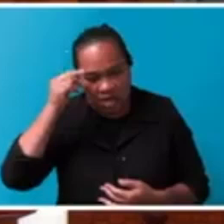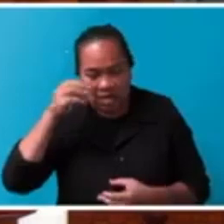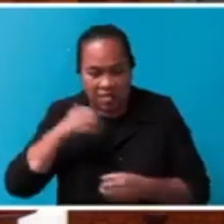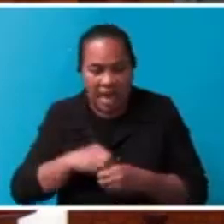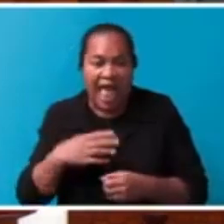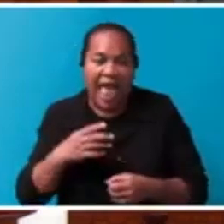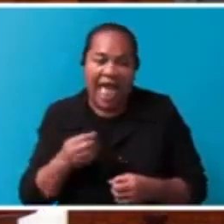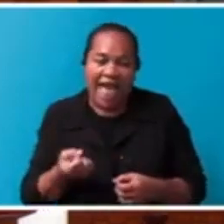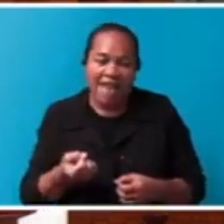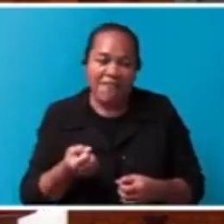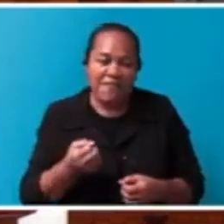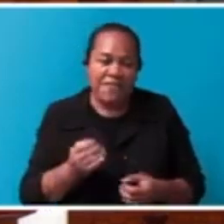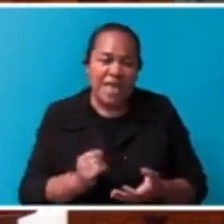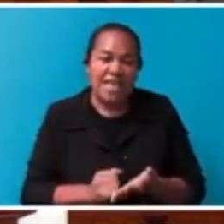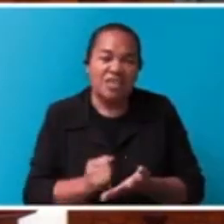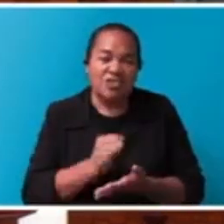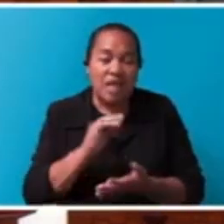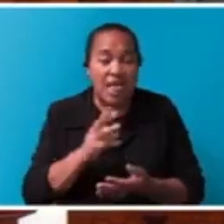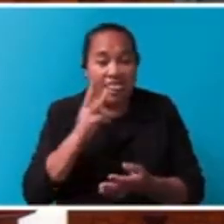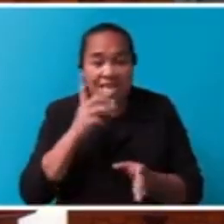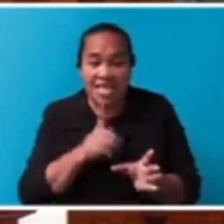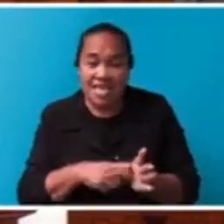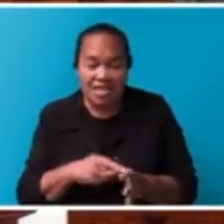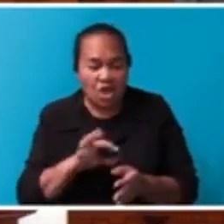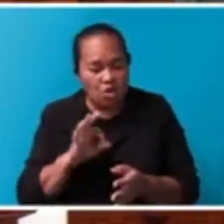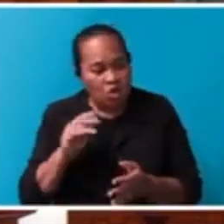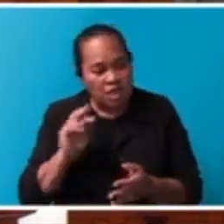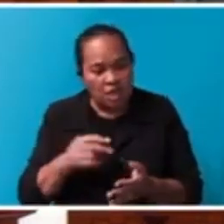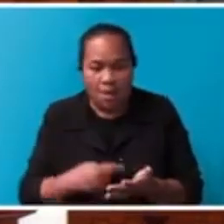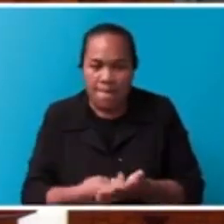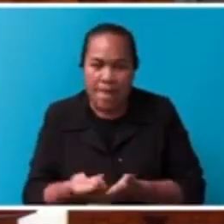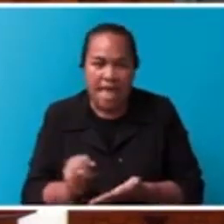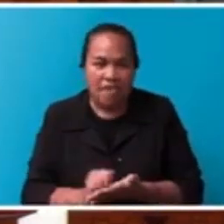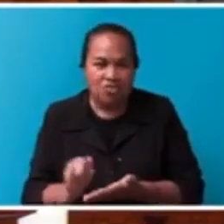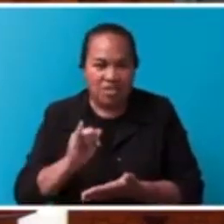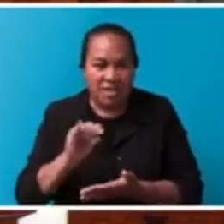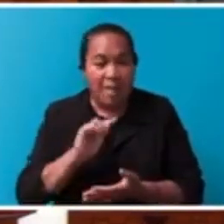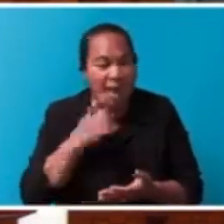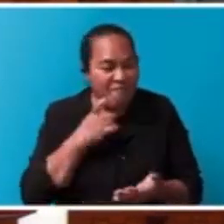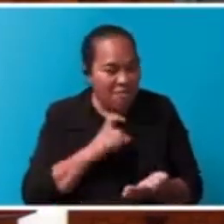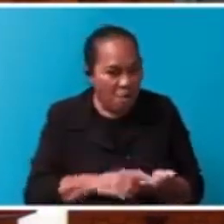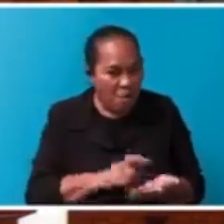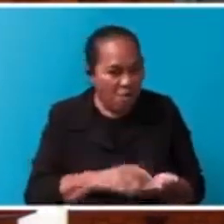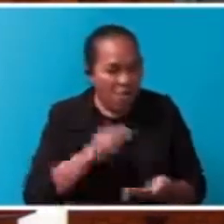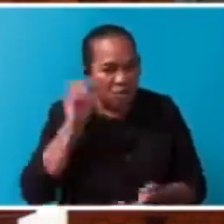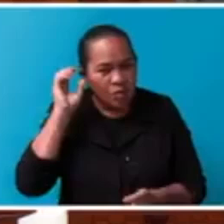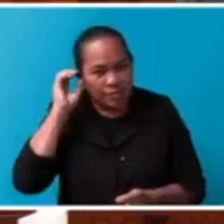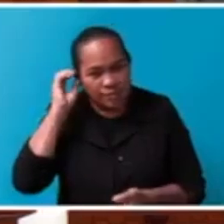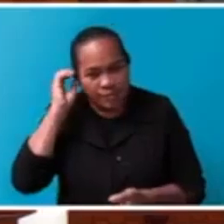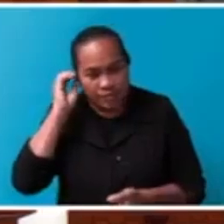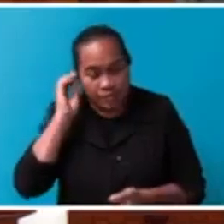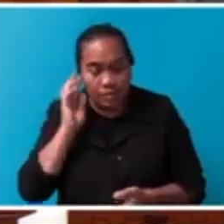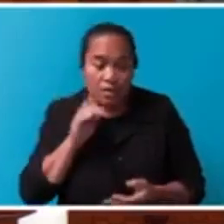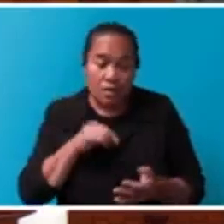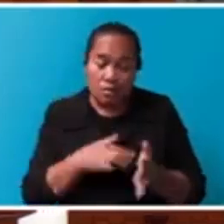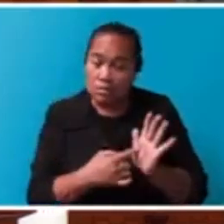loan for the first 3 years. Through its impact investment mandate,